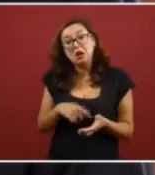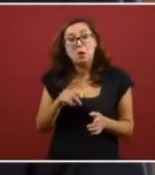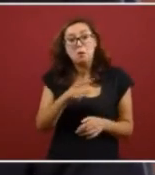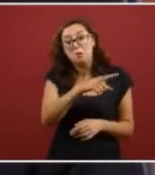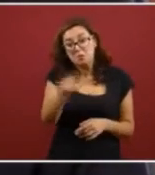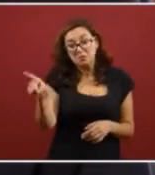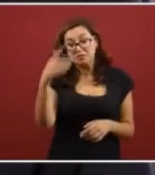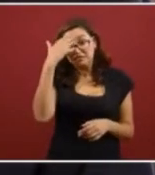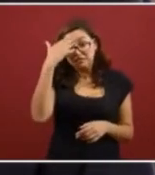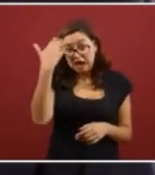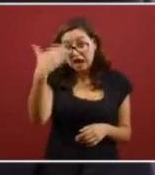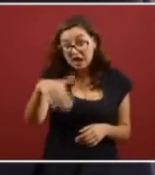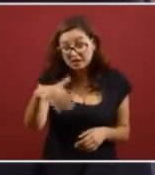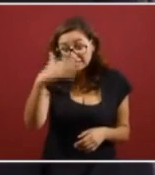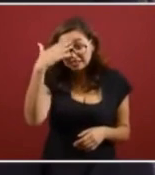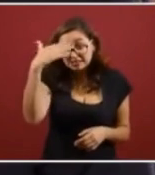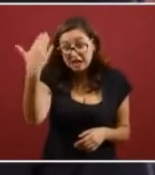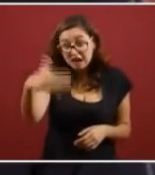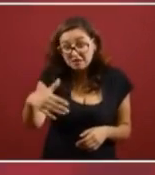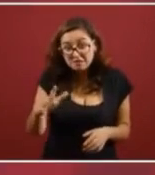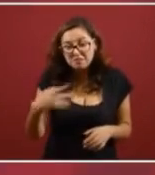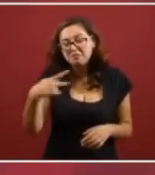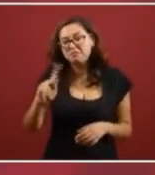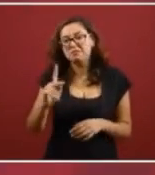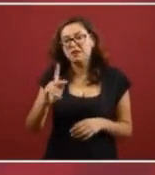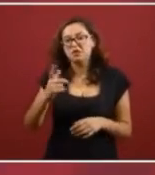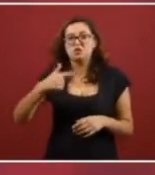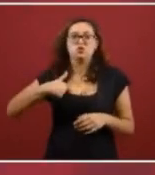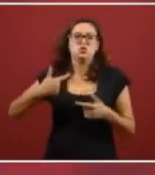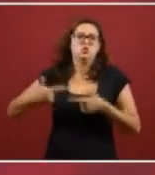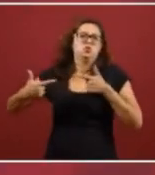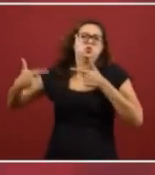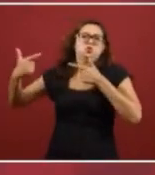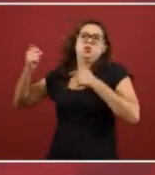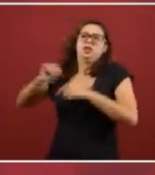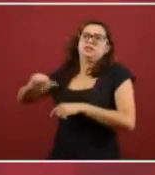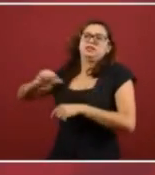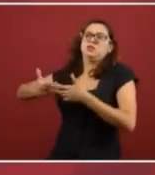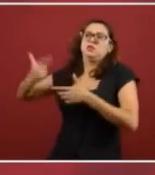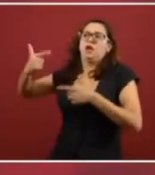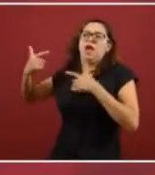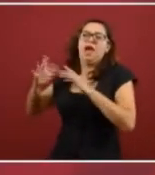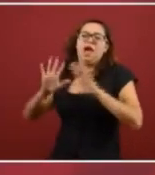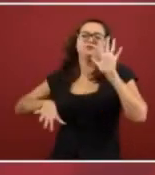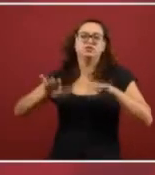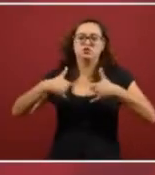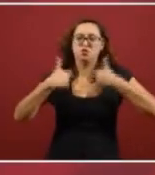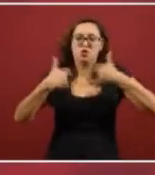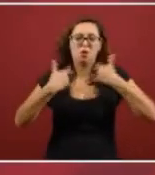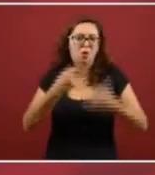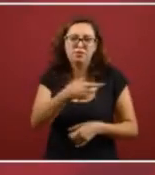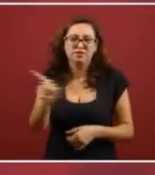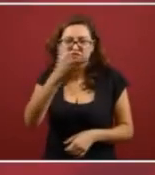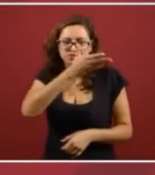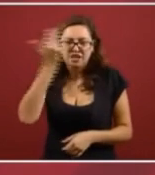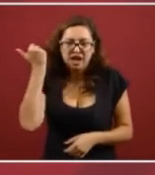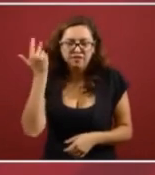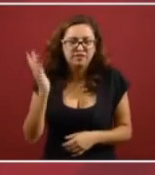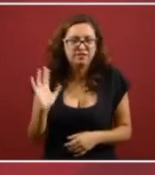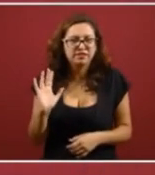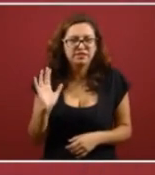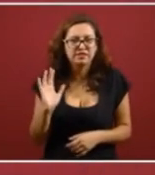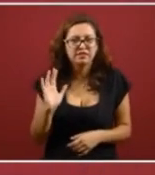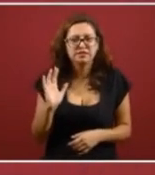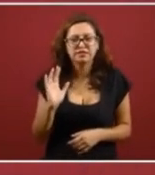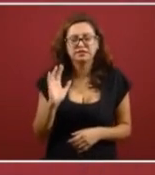estas cosas, pero como uno, you know ahead. Pertenece but, a generaciones pasadas, but pues those were lo generations in the past. That's how we used to do it, or they